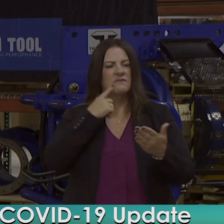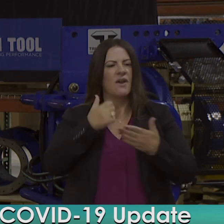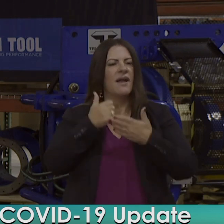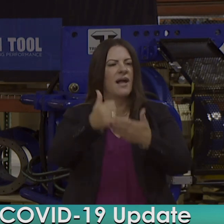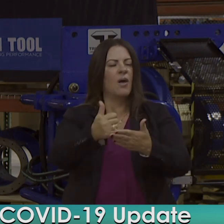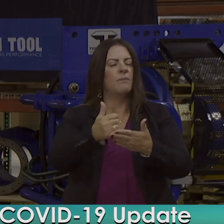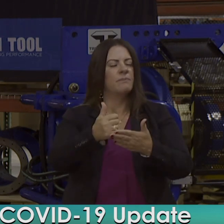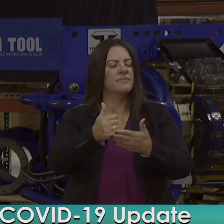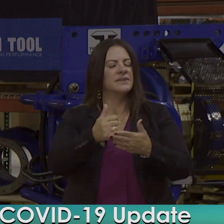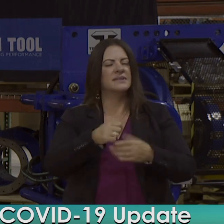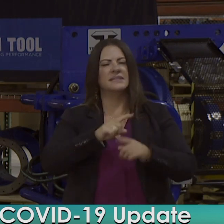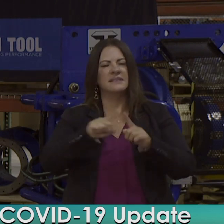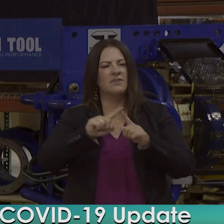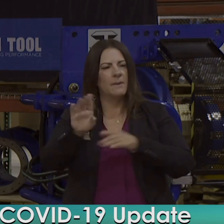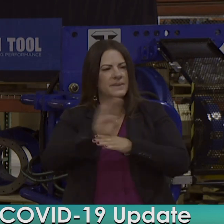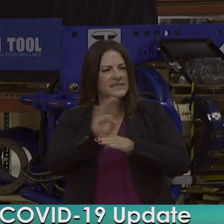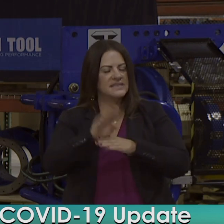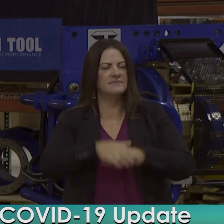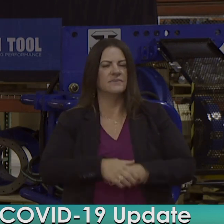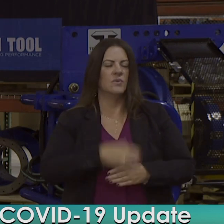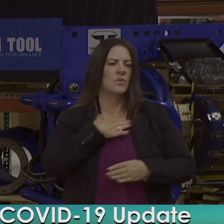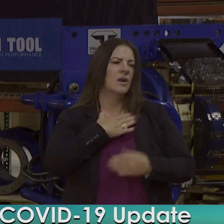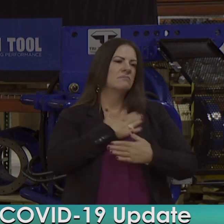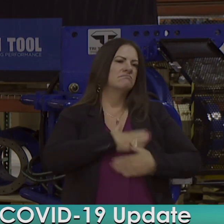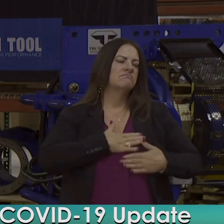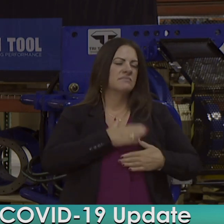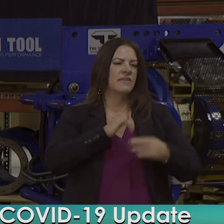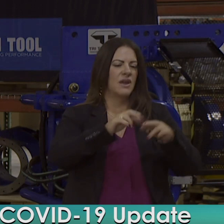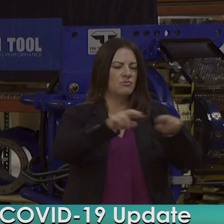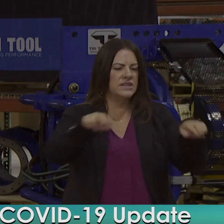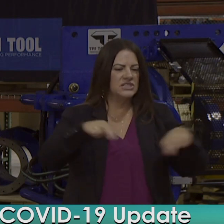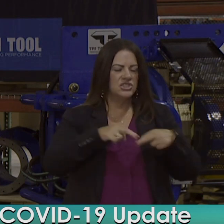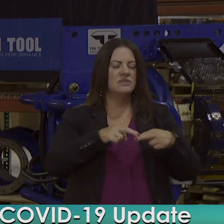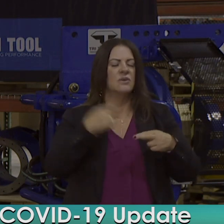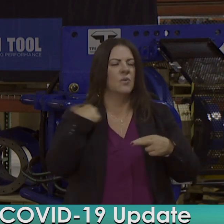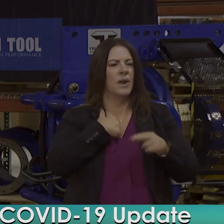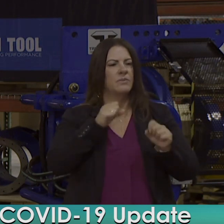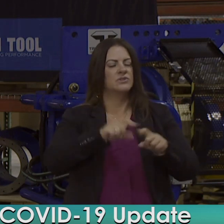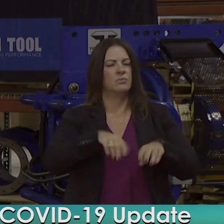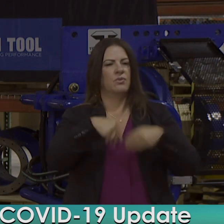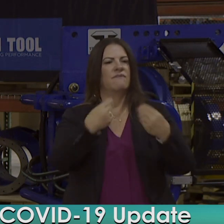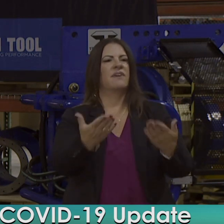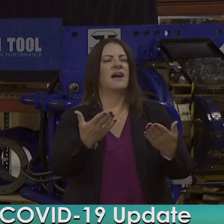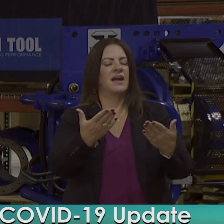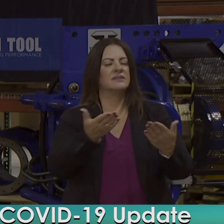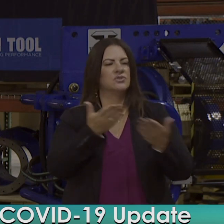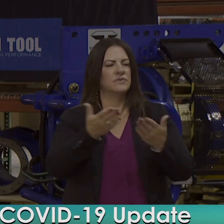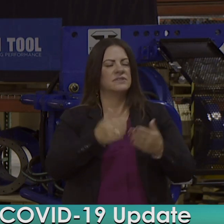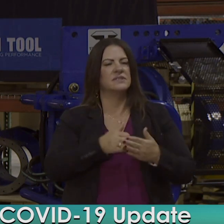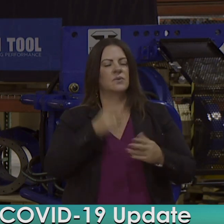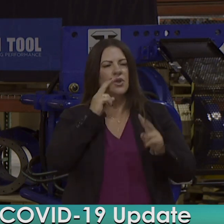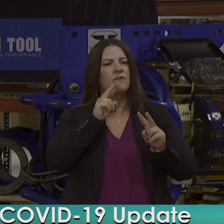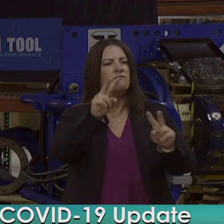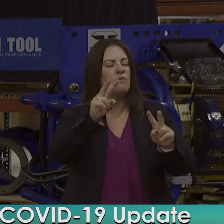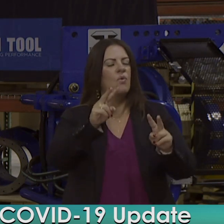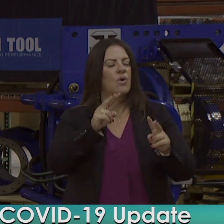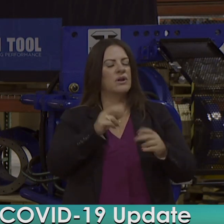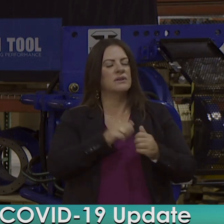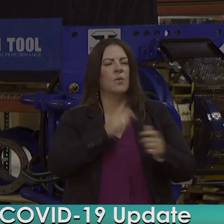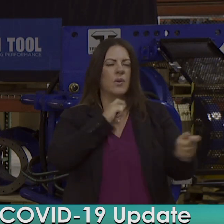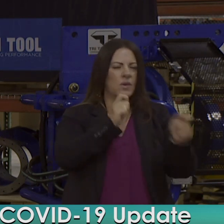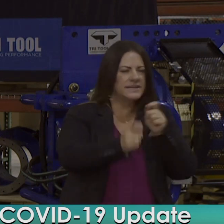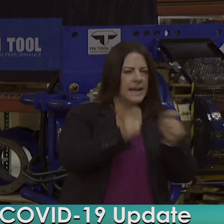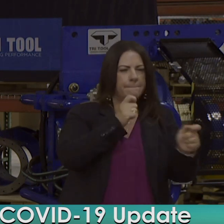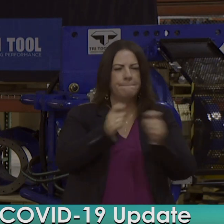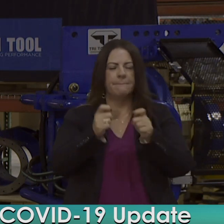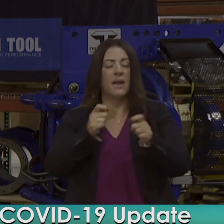forward to this being a successful regional program. That's the magic of it all. And for the coming months ahead, the program will adopt and adapt as